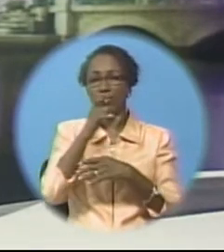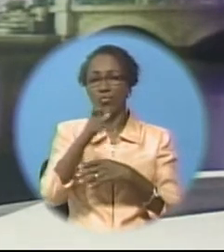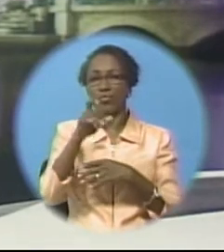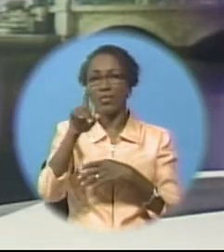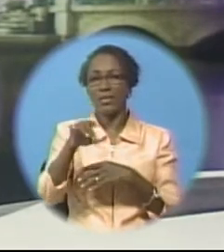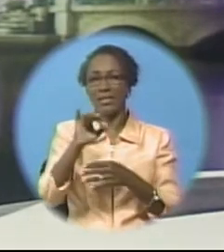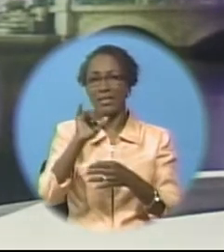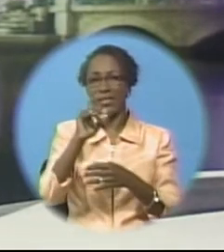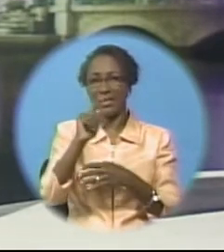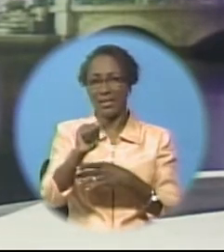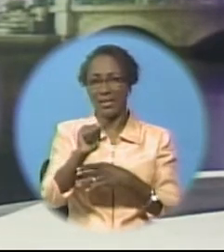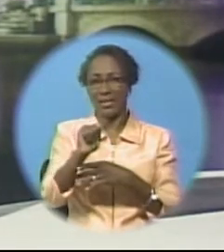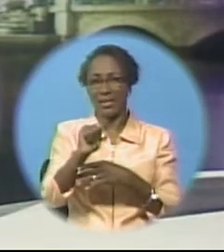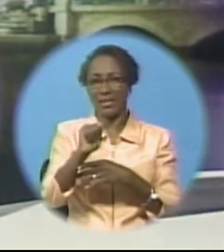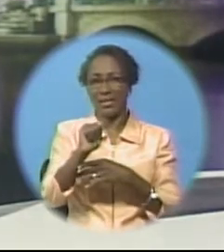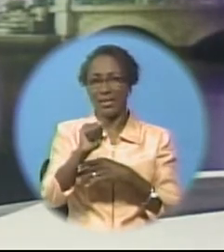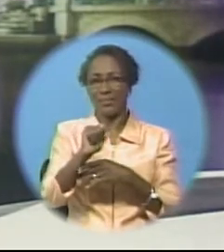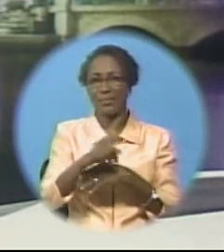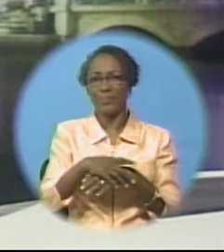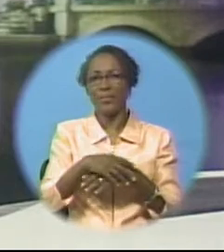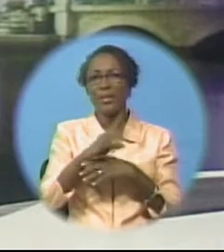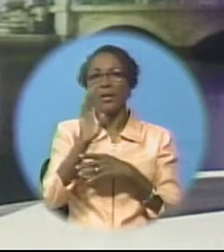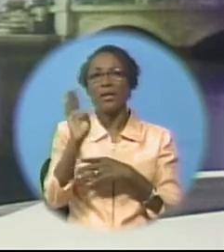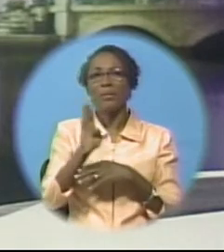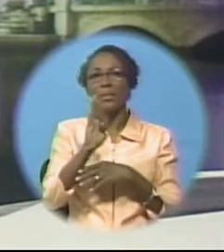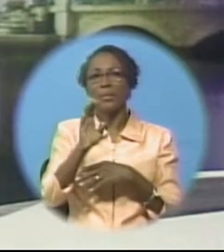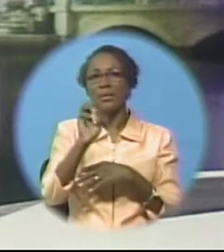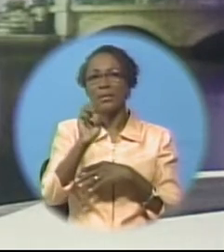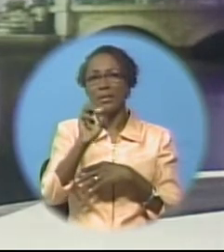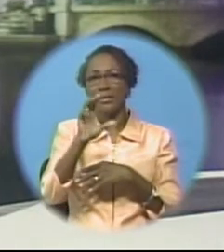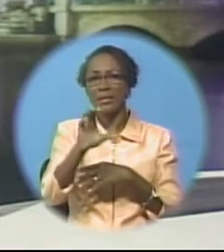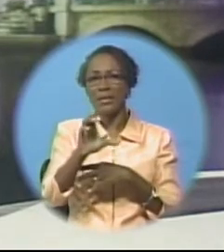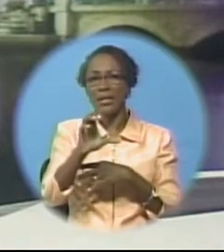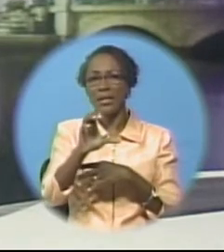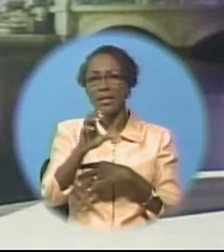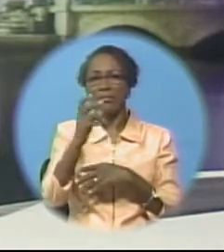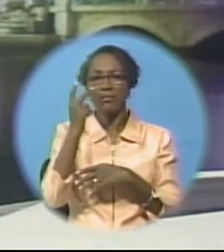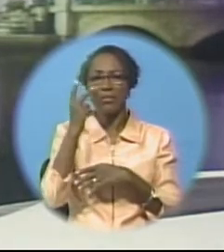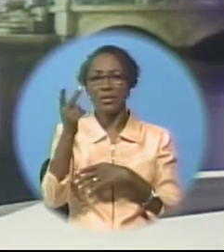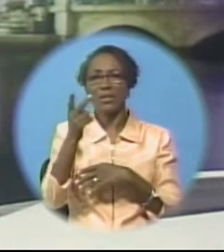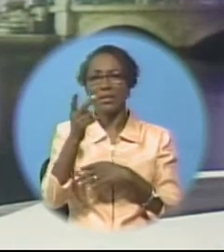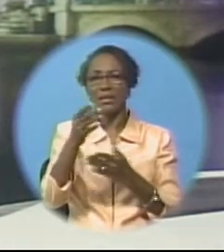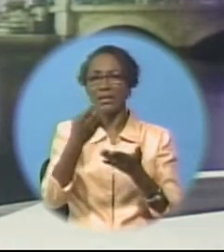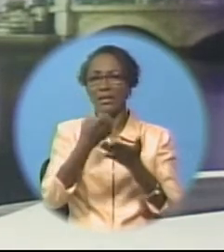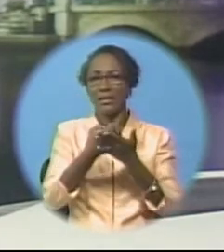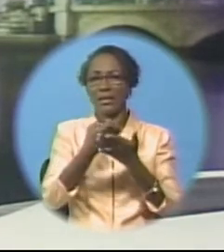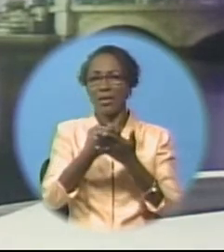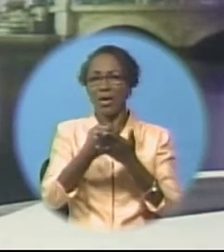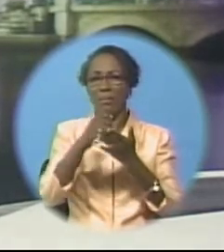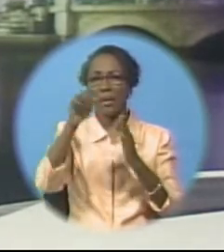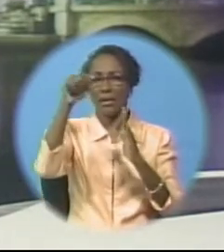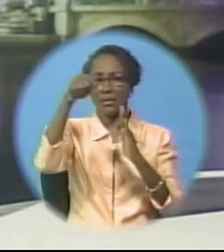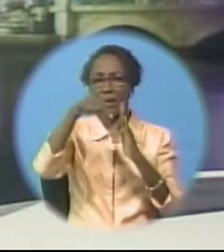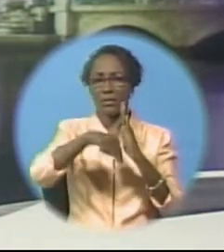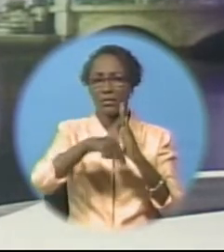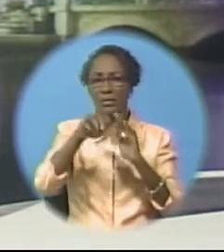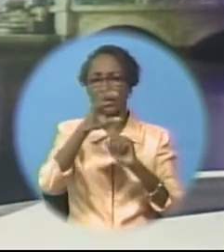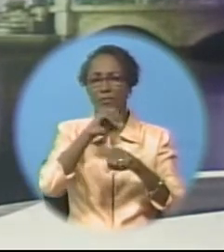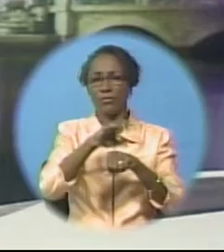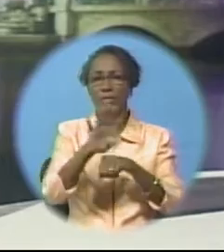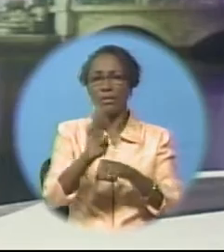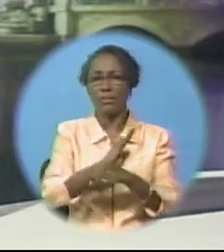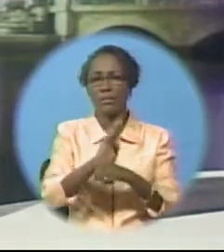Well, coming up, we'll give you the Barbados Employers Confederation take on how the economic downturn is impacting businesses. Stay with